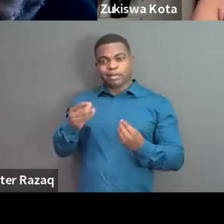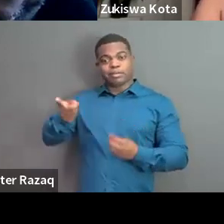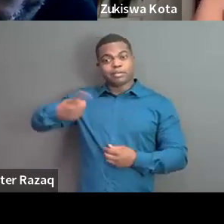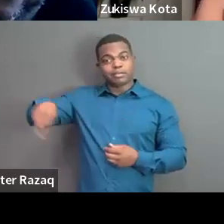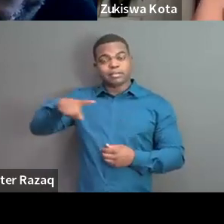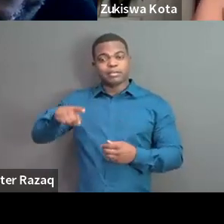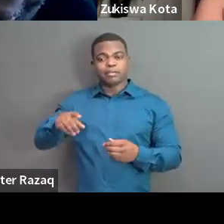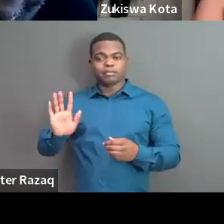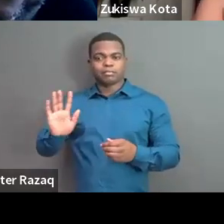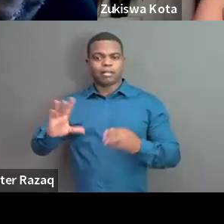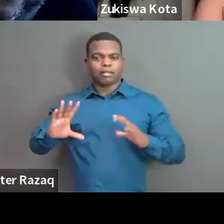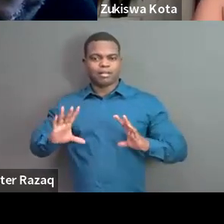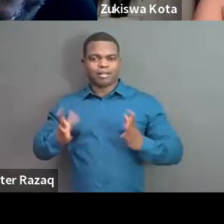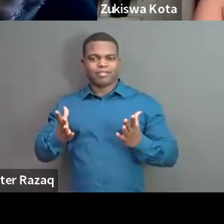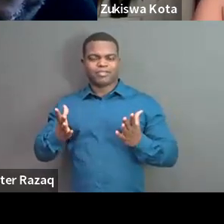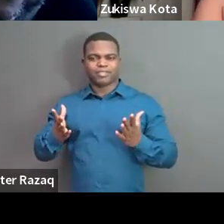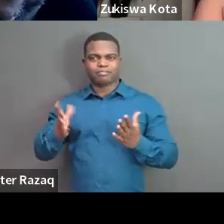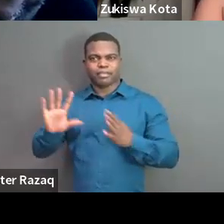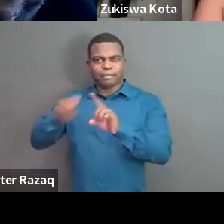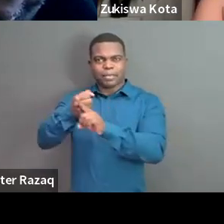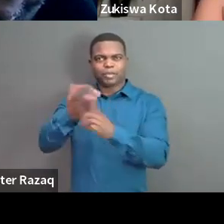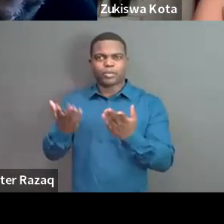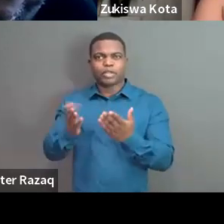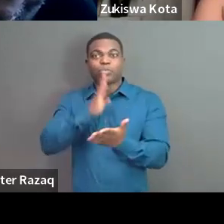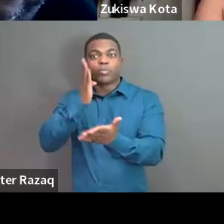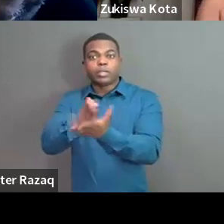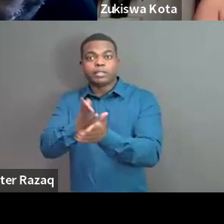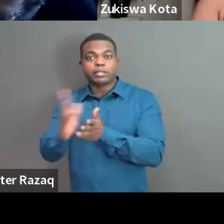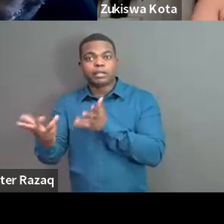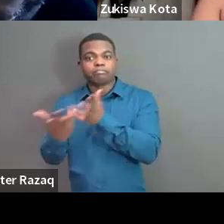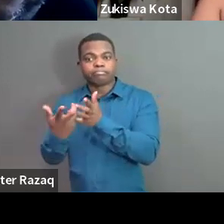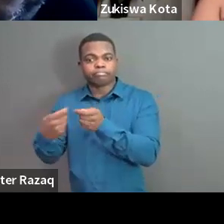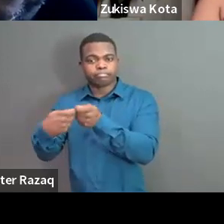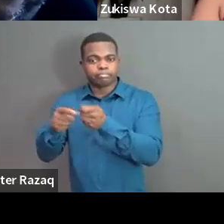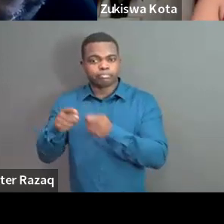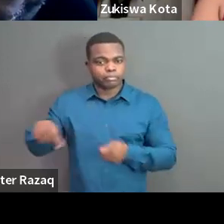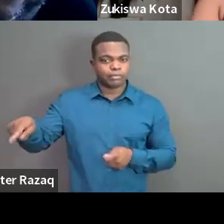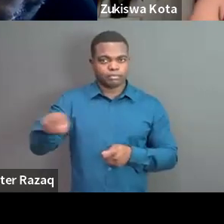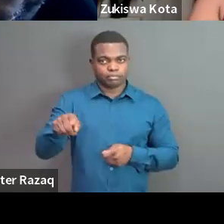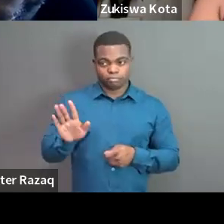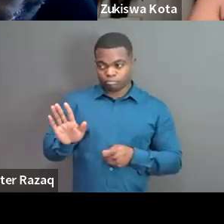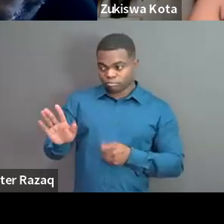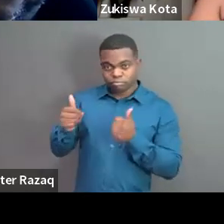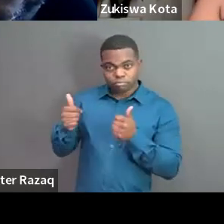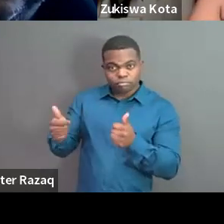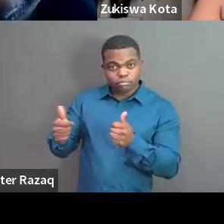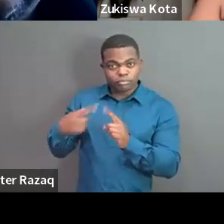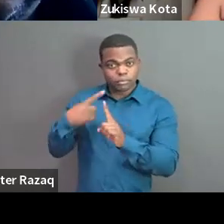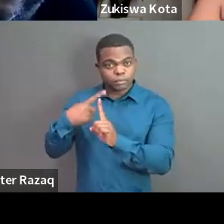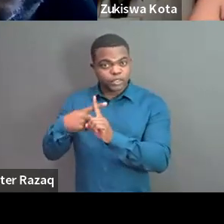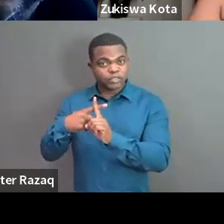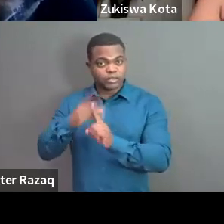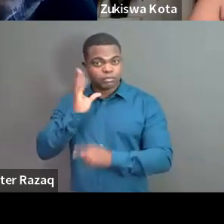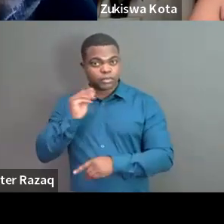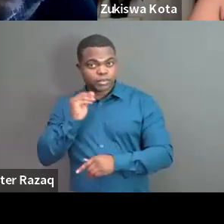of internet connectivity, there are communities within our area that are actually just talking about accessibility. And